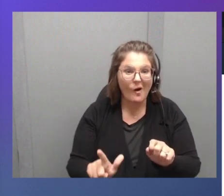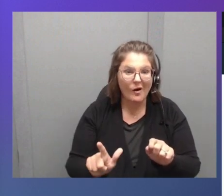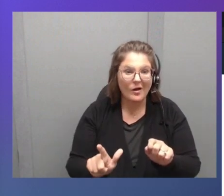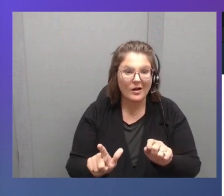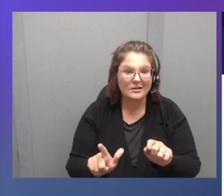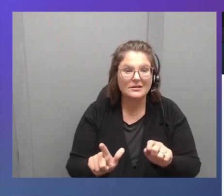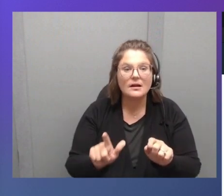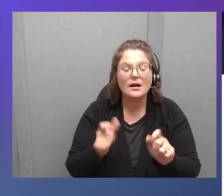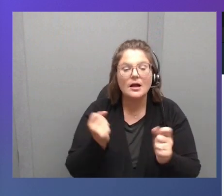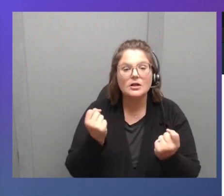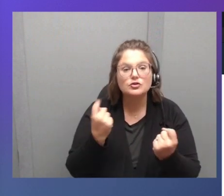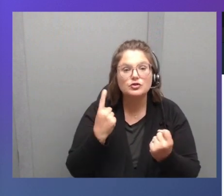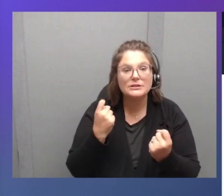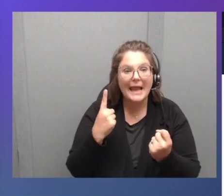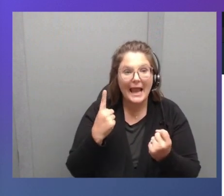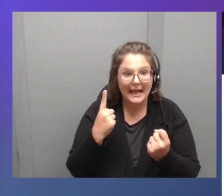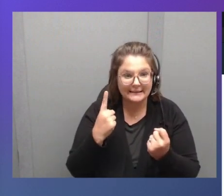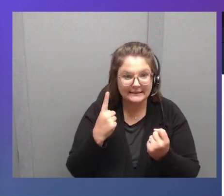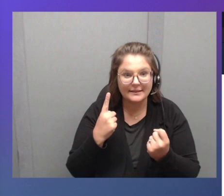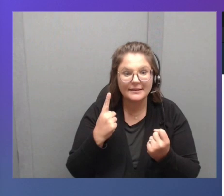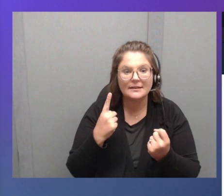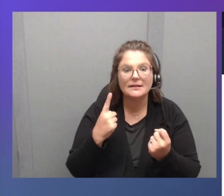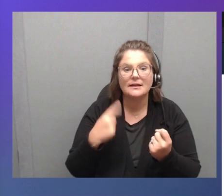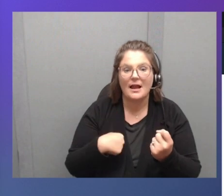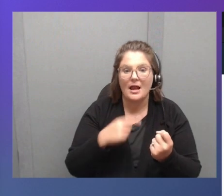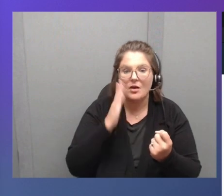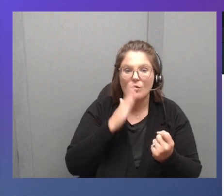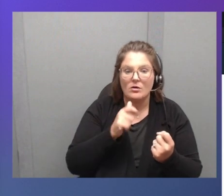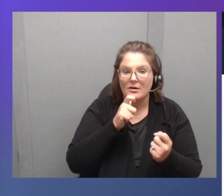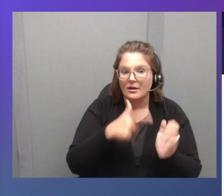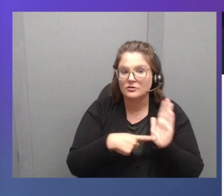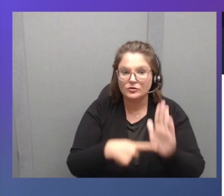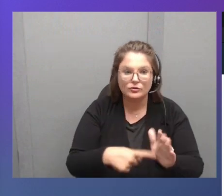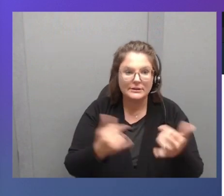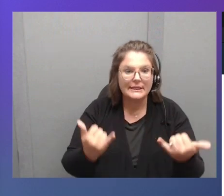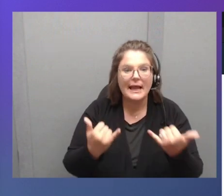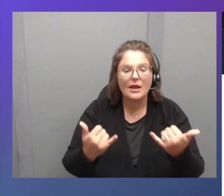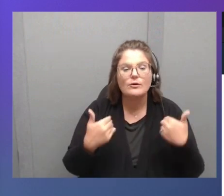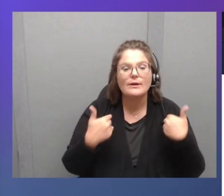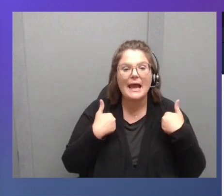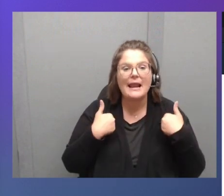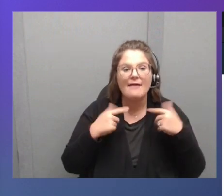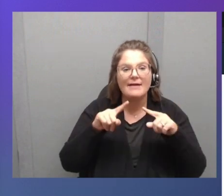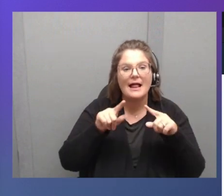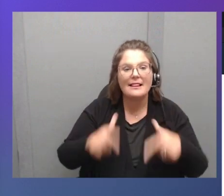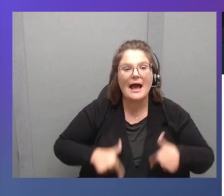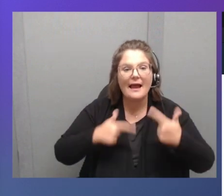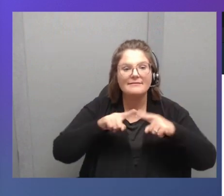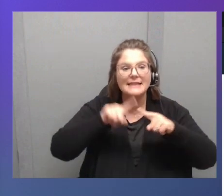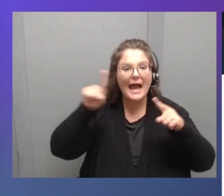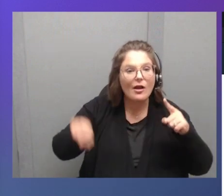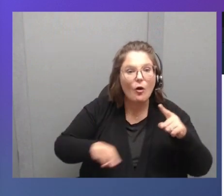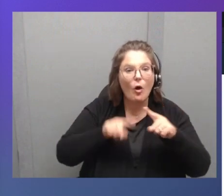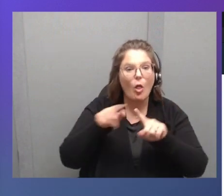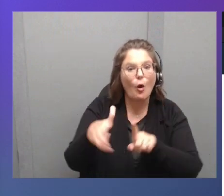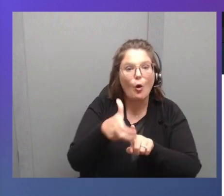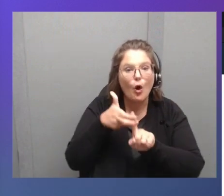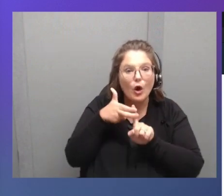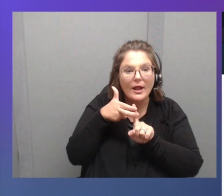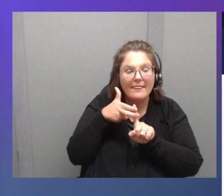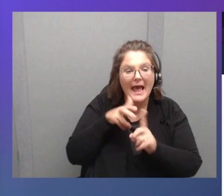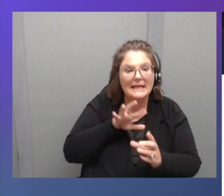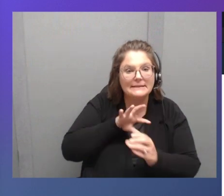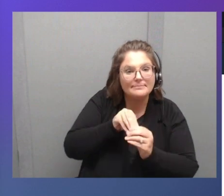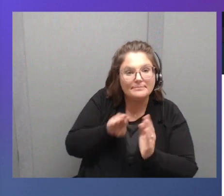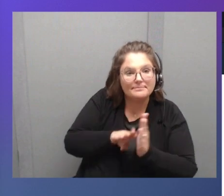first, while it's not something I'm going to show today, you can have a lifecycle hook that's built into this process. So if you have to deploy a